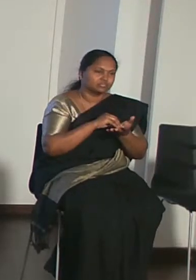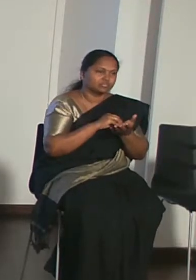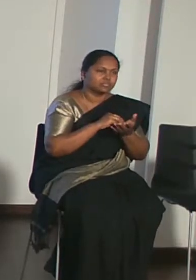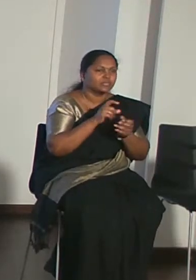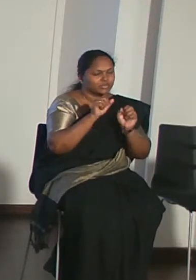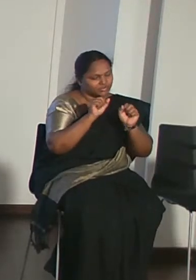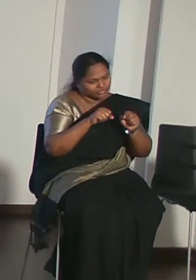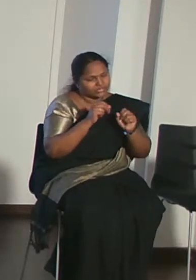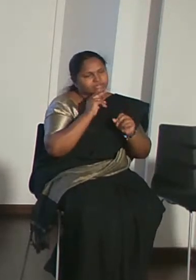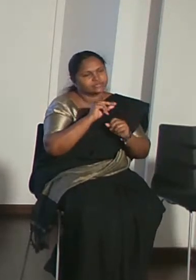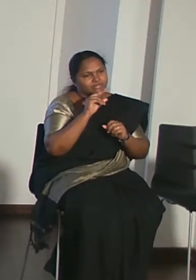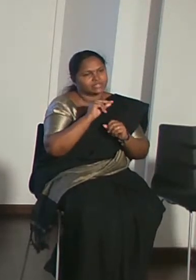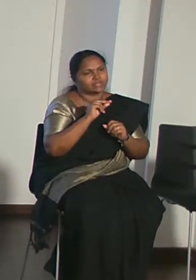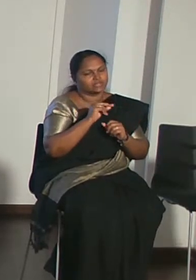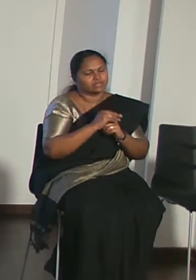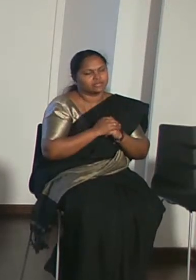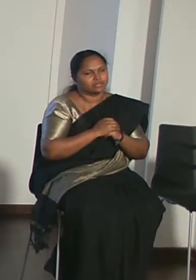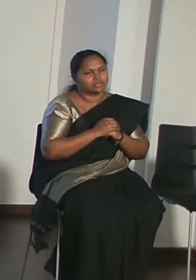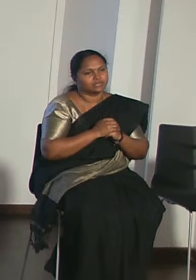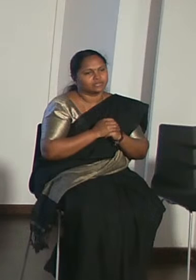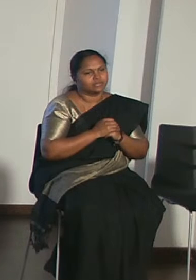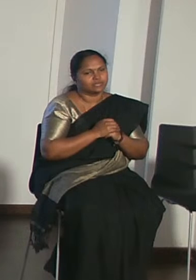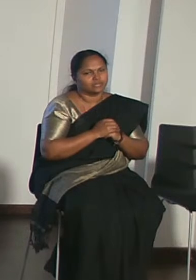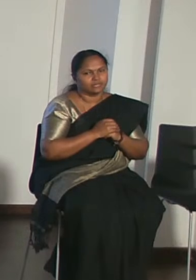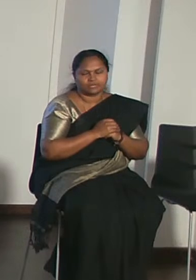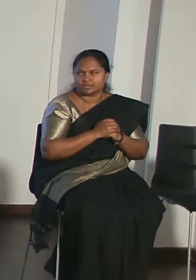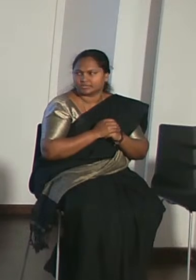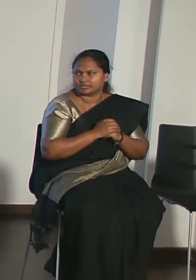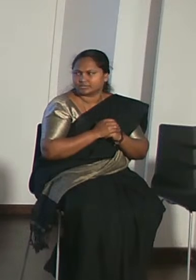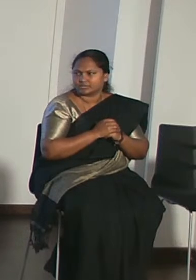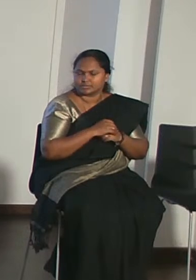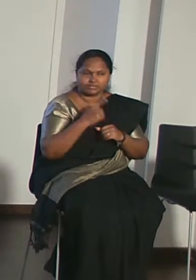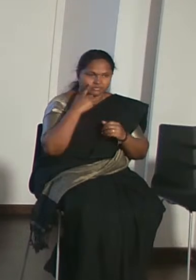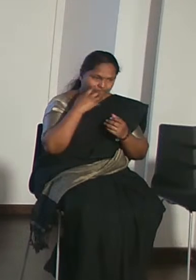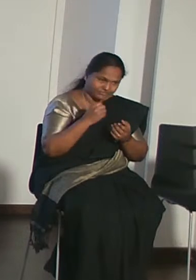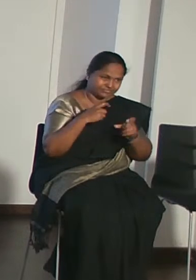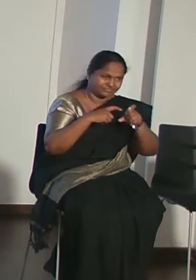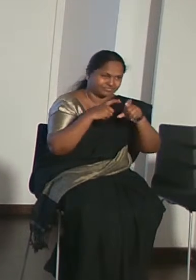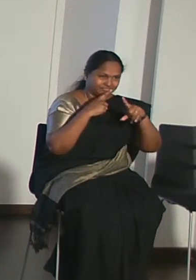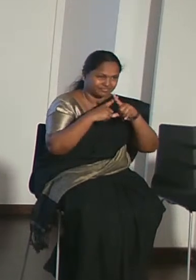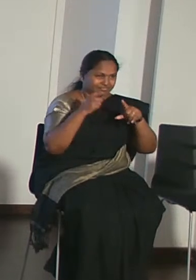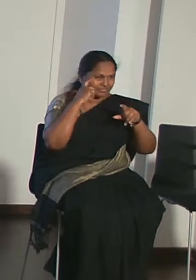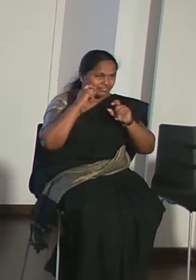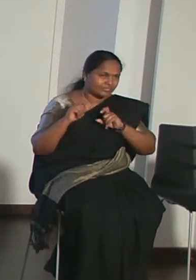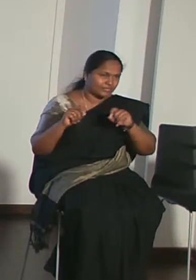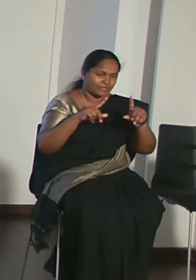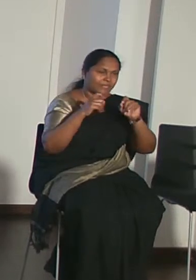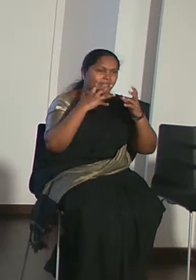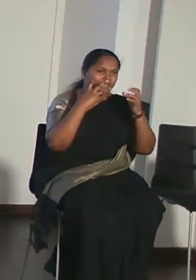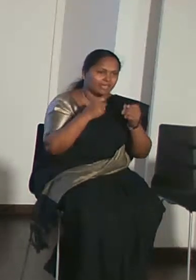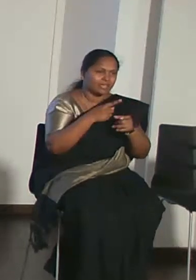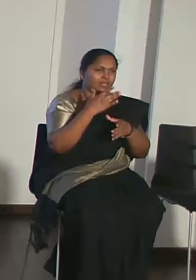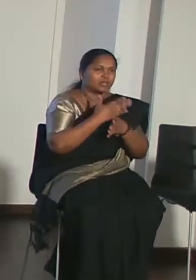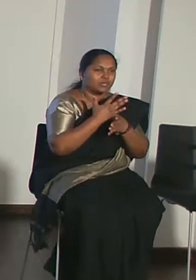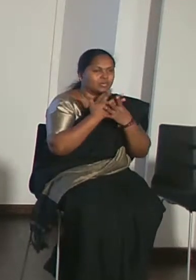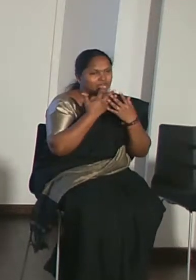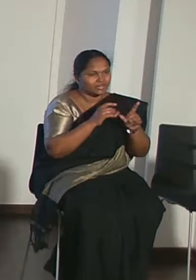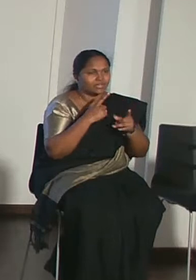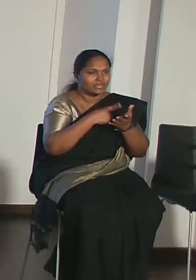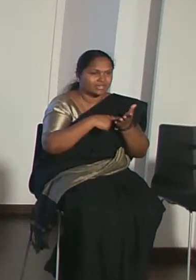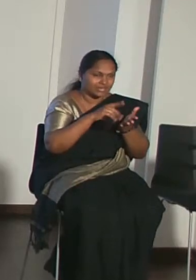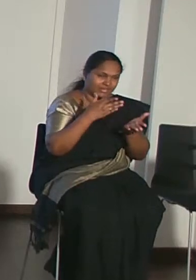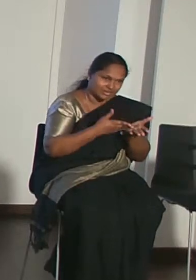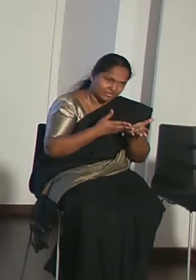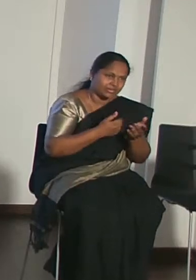you can see, um, this is an artist who is in the exhibition. This is Nelun Haraskama, whose work is right there.